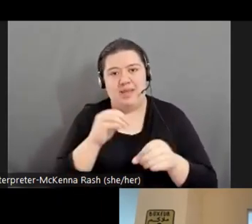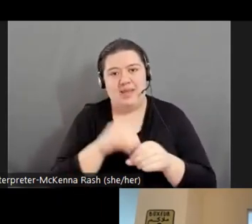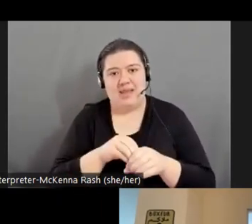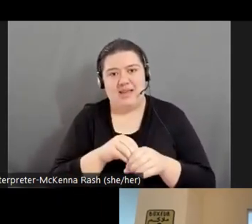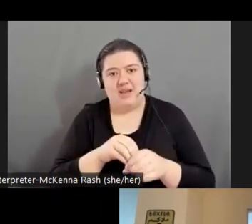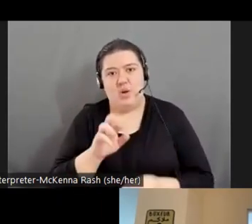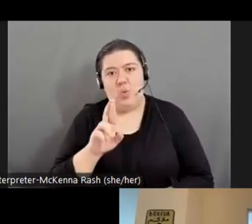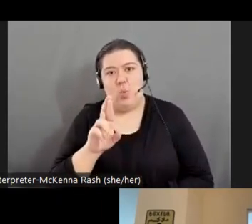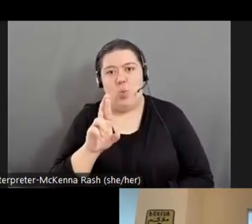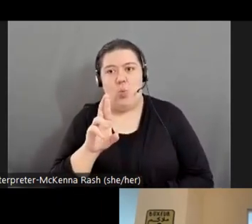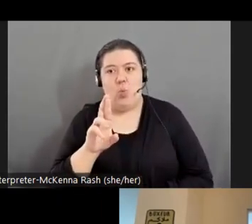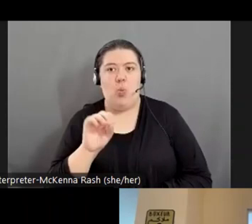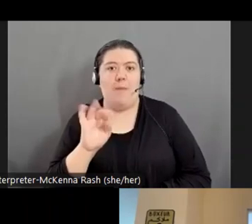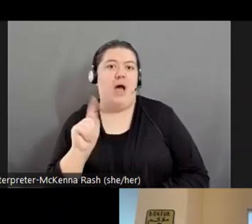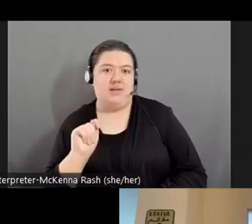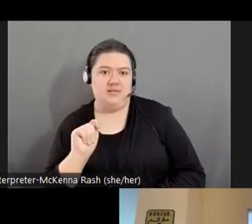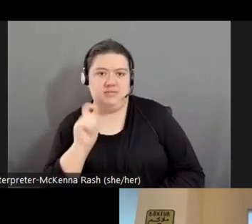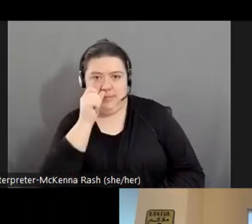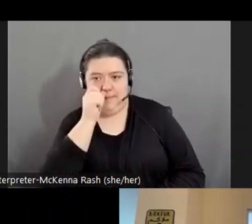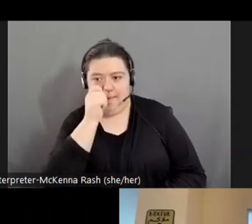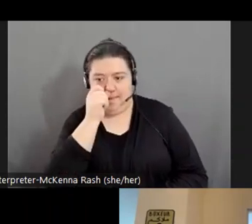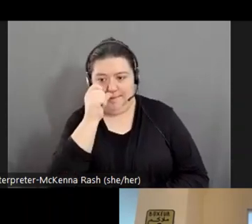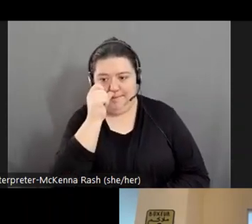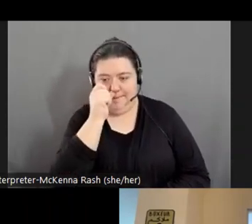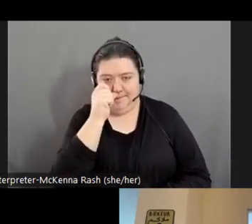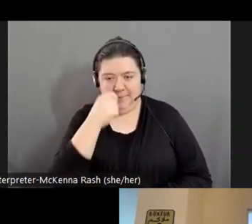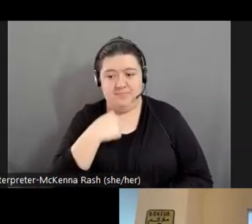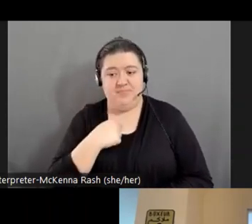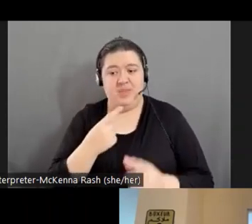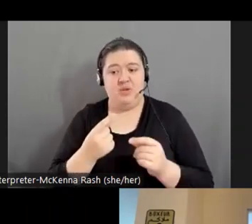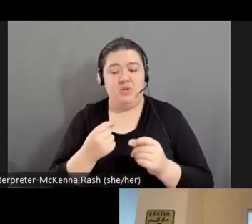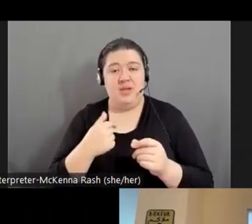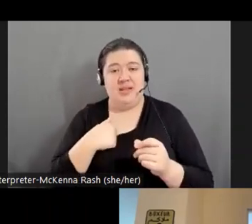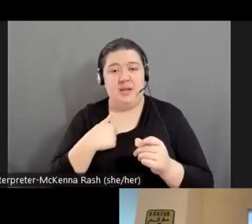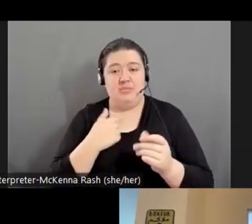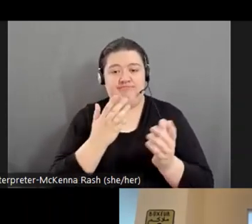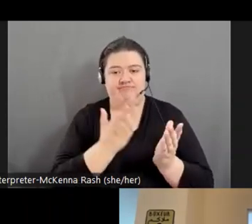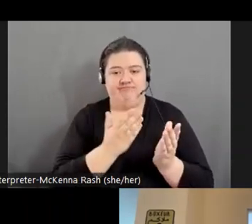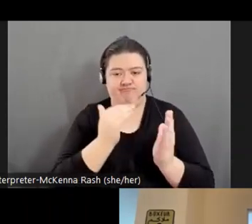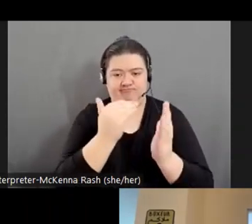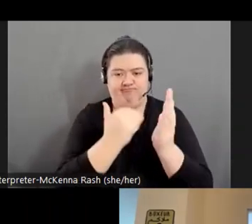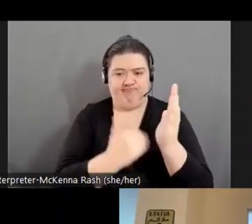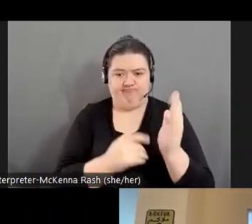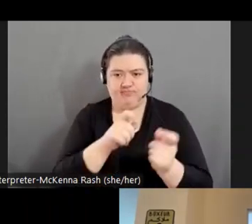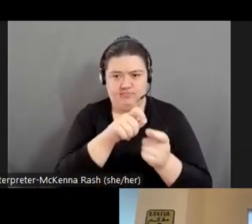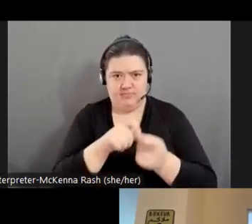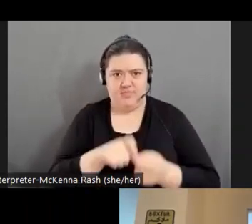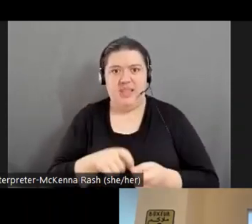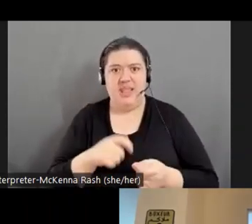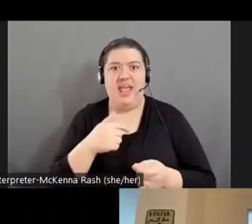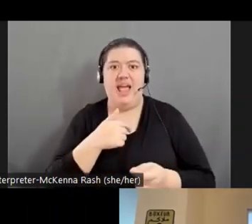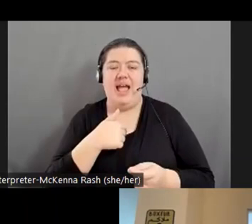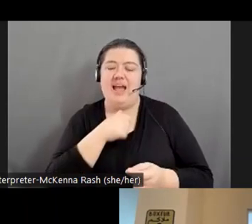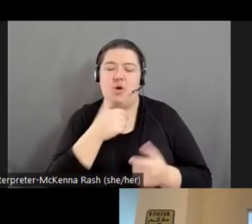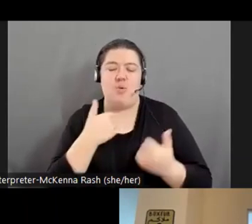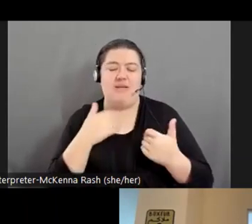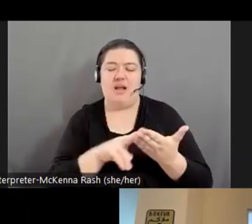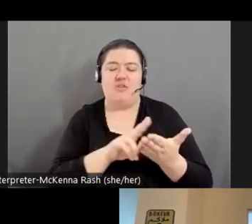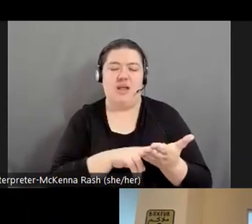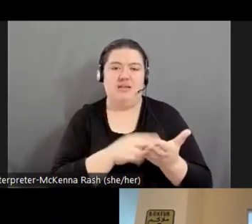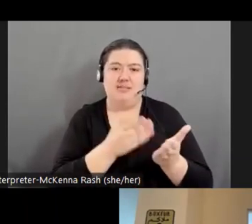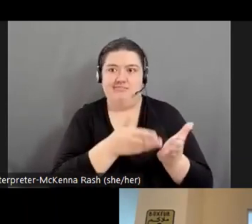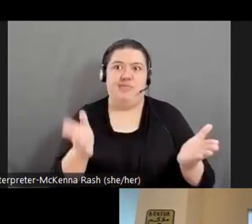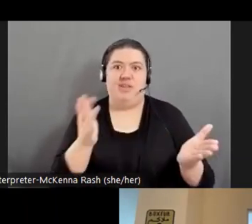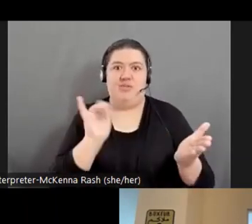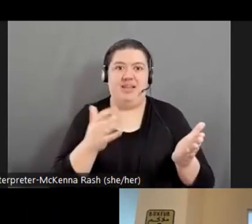Rabat. And so what I'll do is I'll lay out a whole itinerary. Now, I don't have contracts to underlie all those things, because those would be outside the US